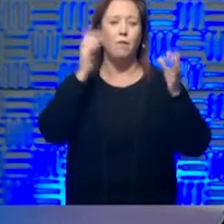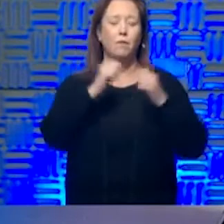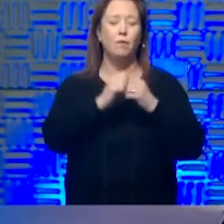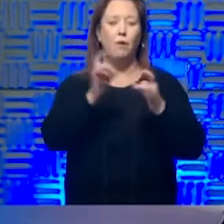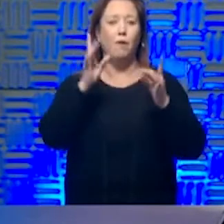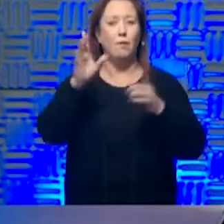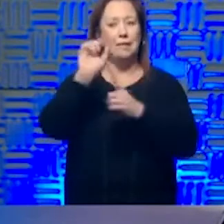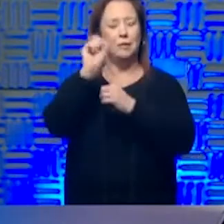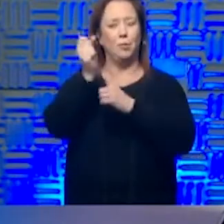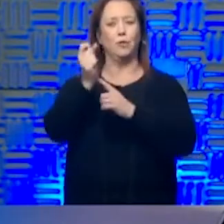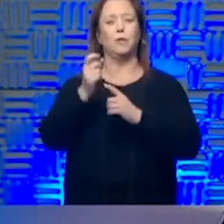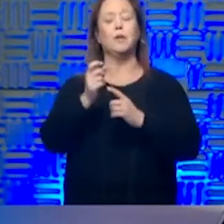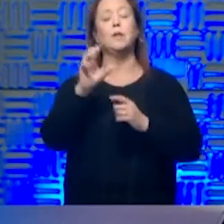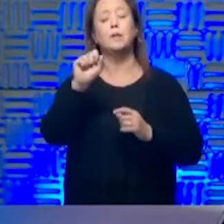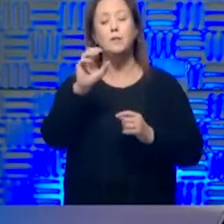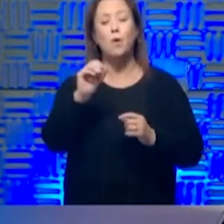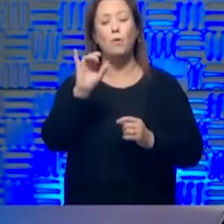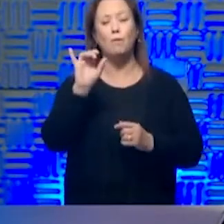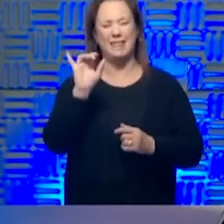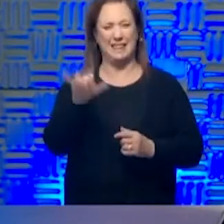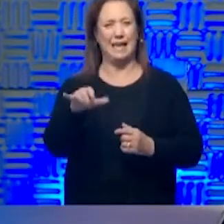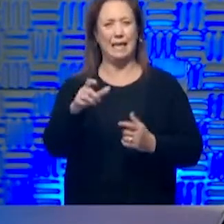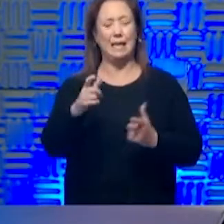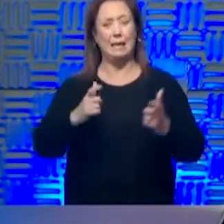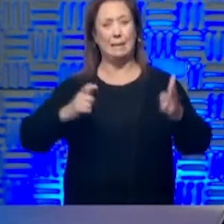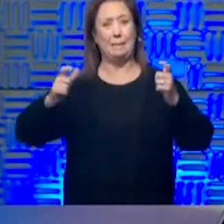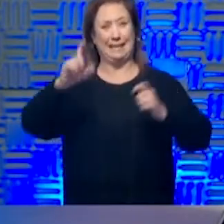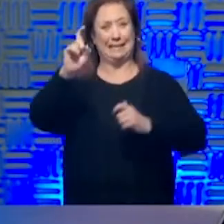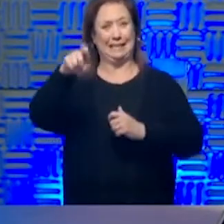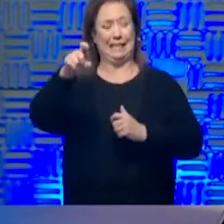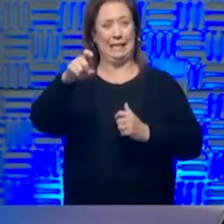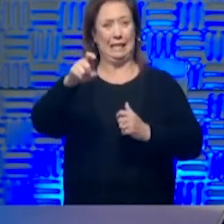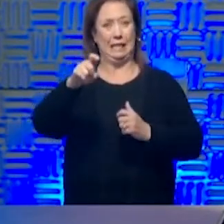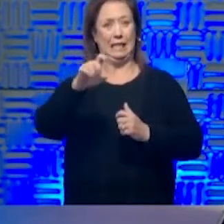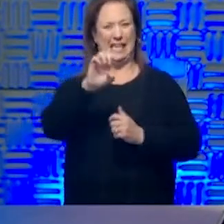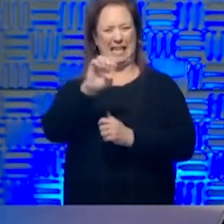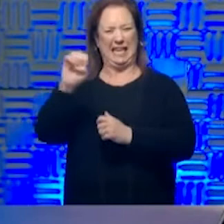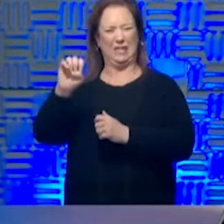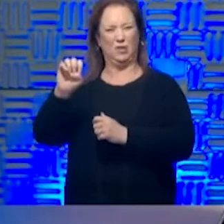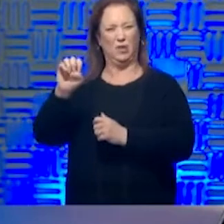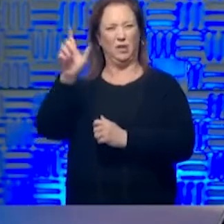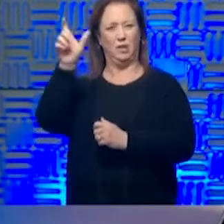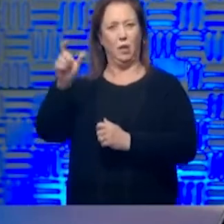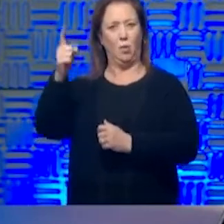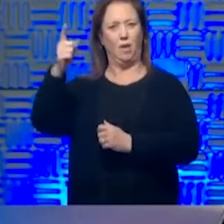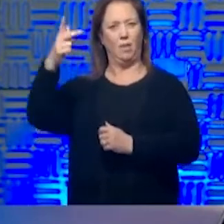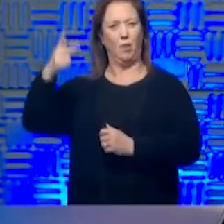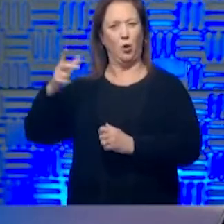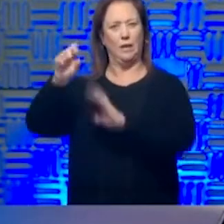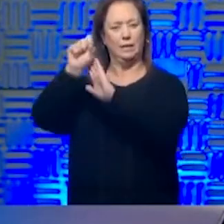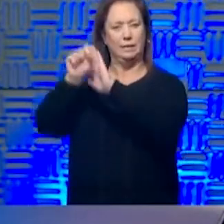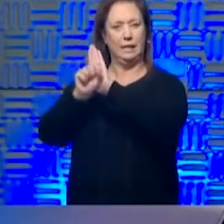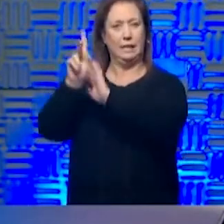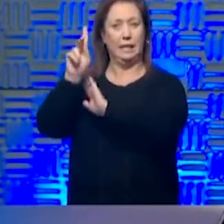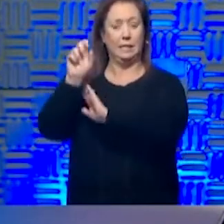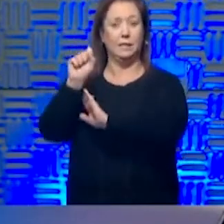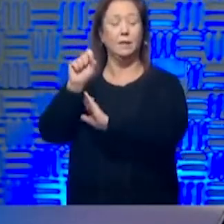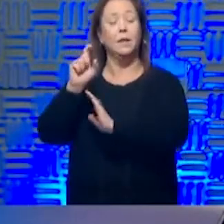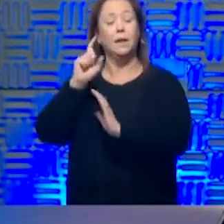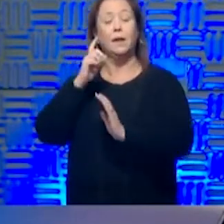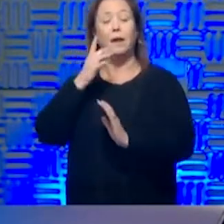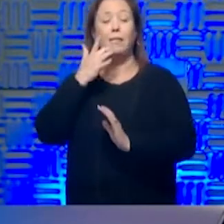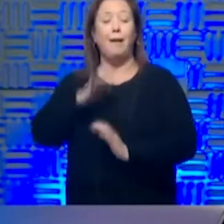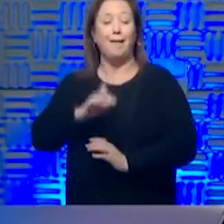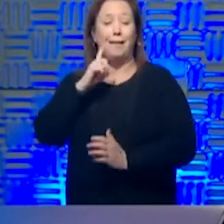that situation. So I think the biggest need is going to be in the eastern 1/3. Fortunately, that's pretty close for these